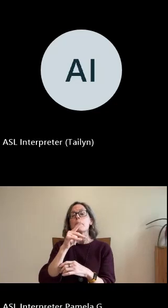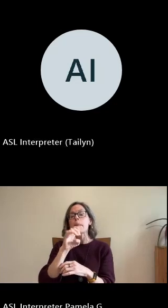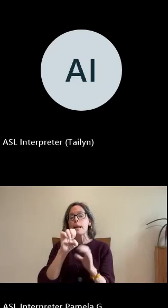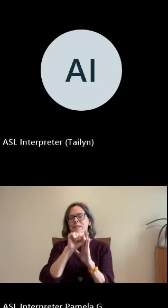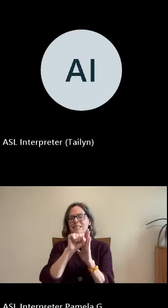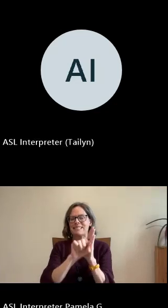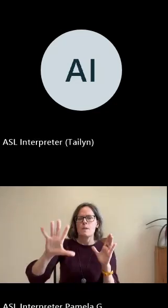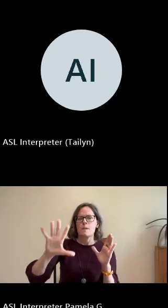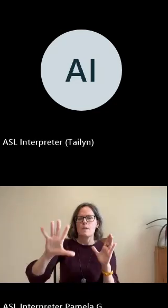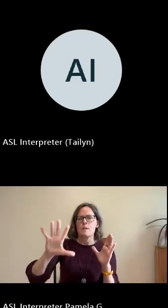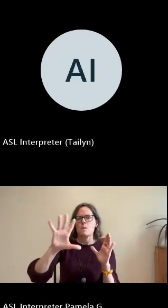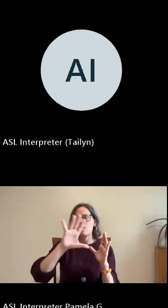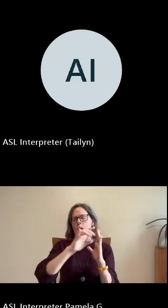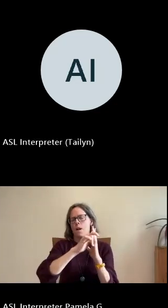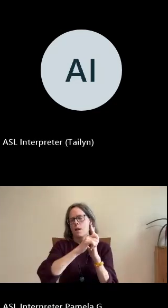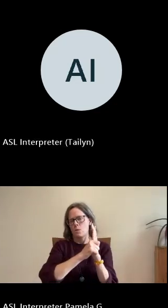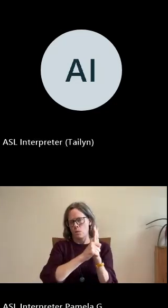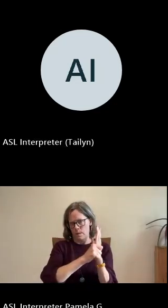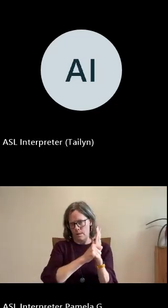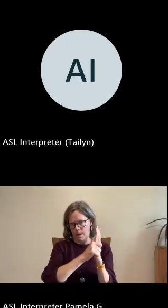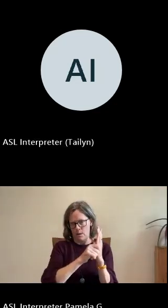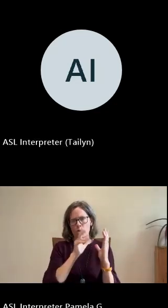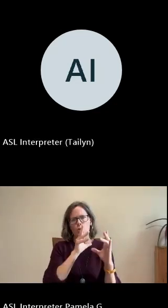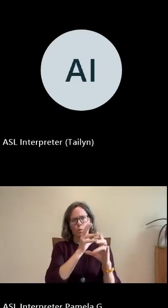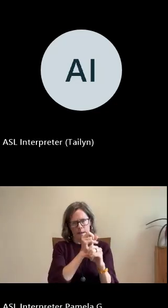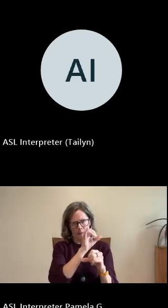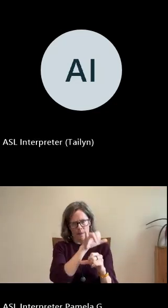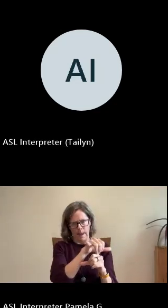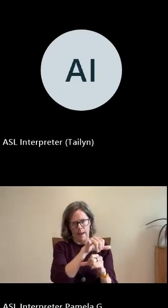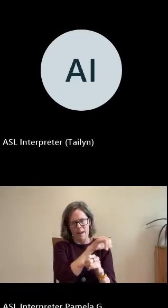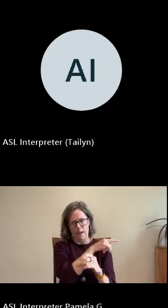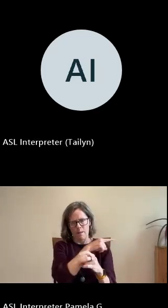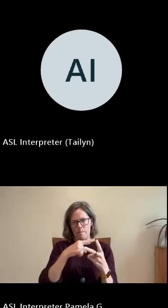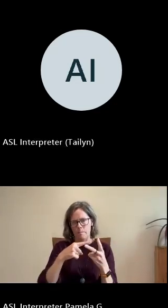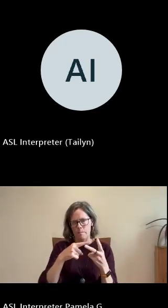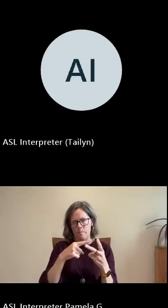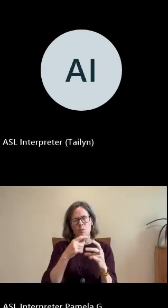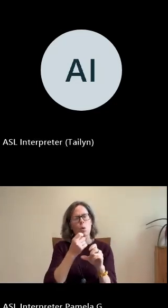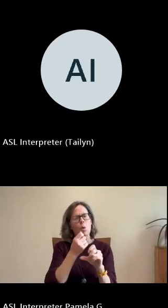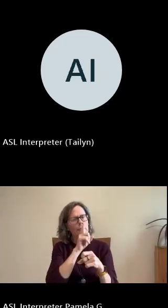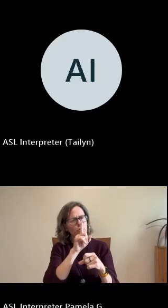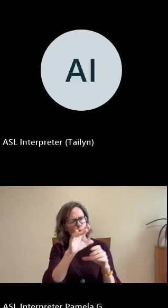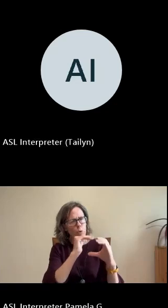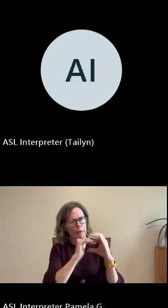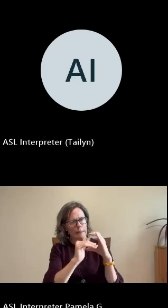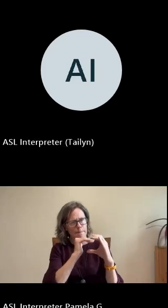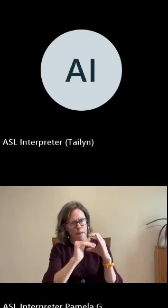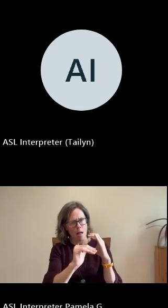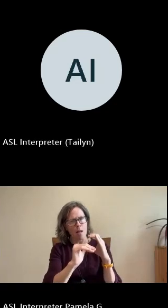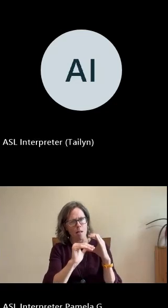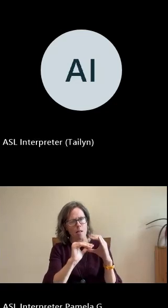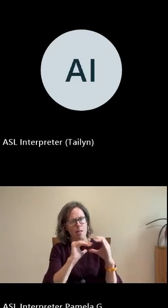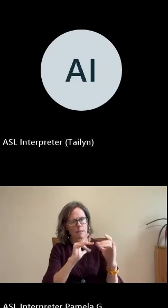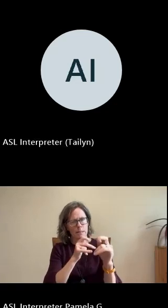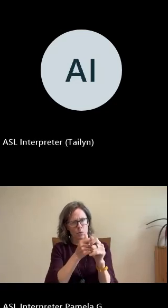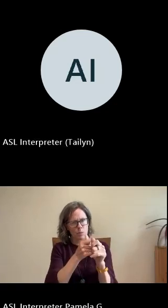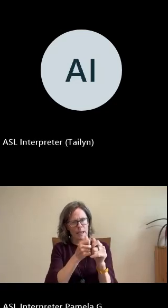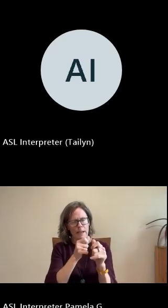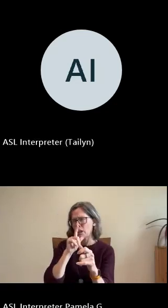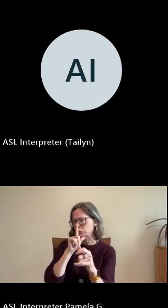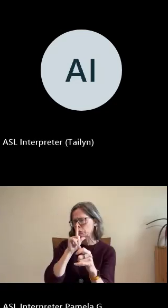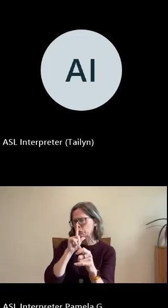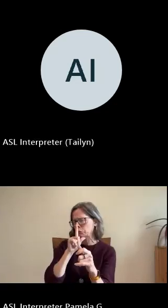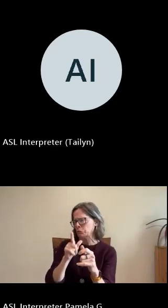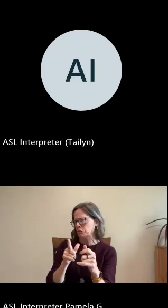which is again statewide stuff. Also make sure that you're on your local email list. And if you're not sure if you're getting